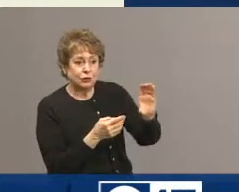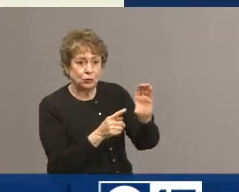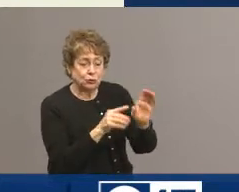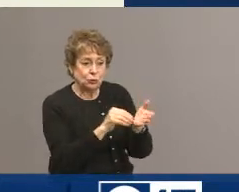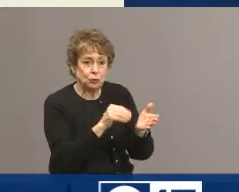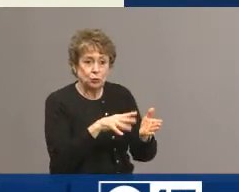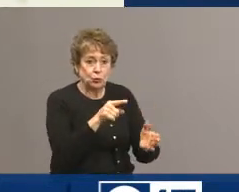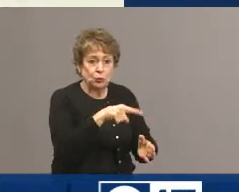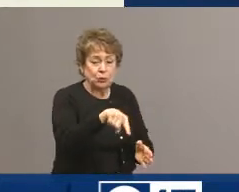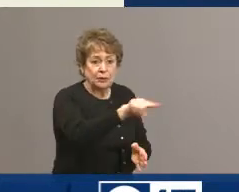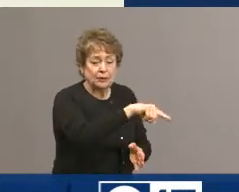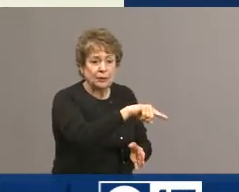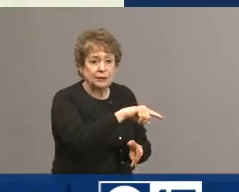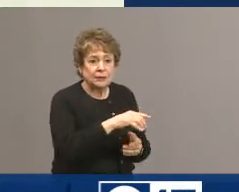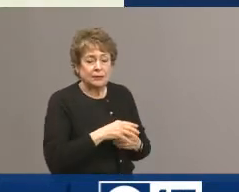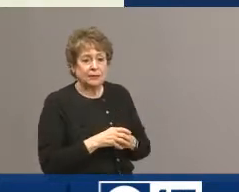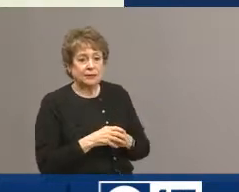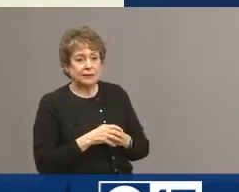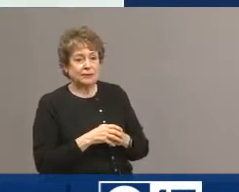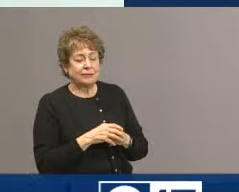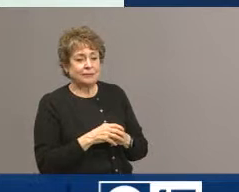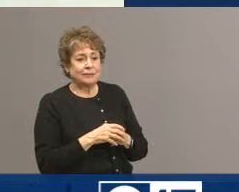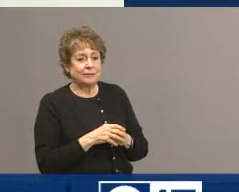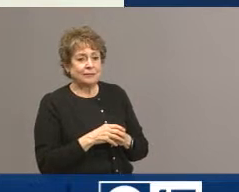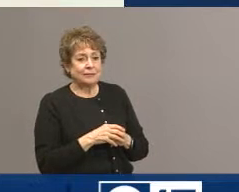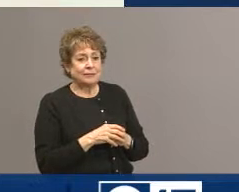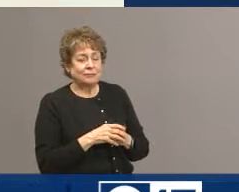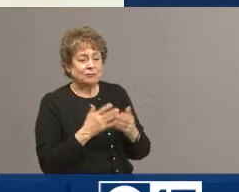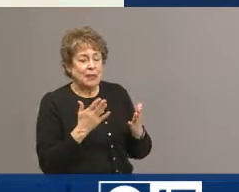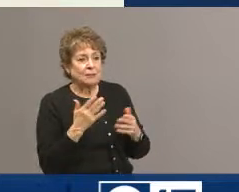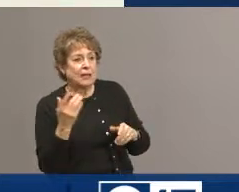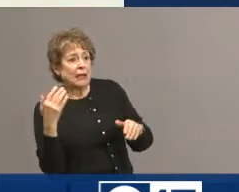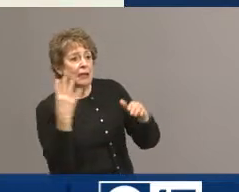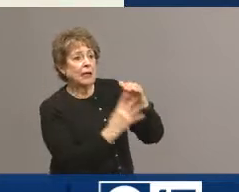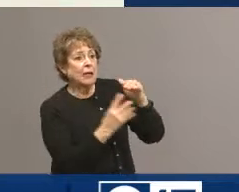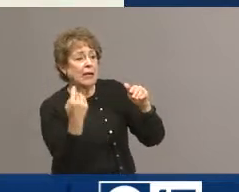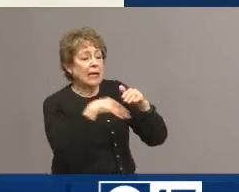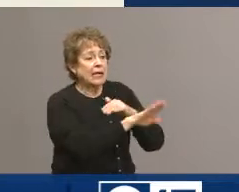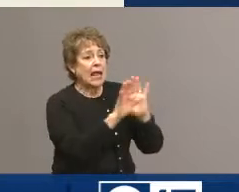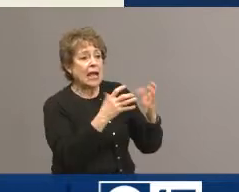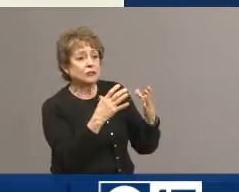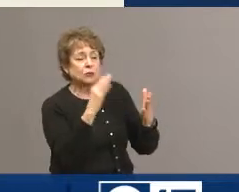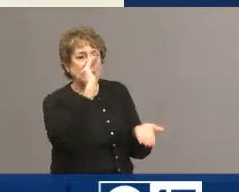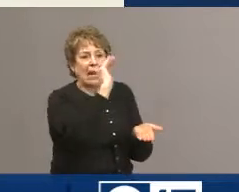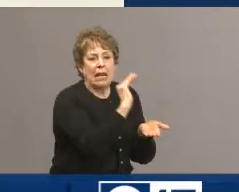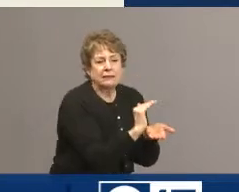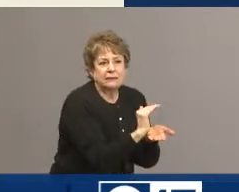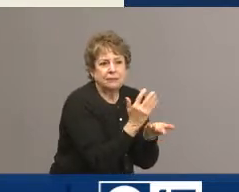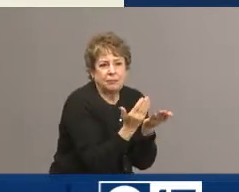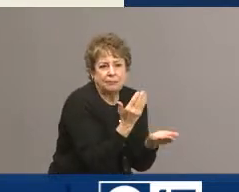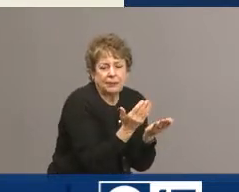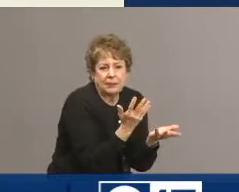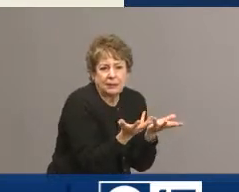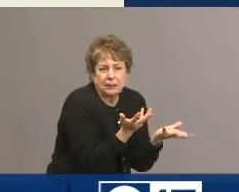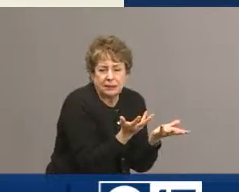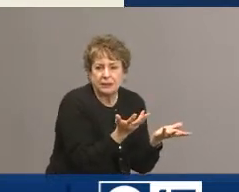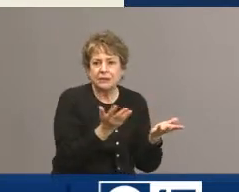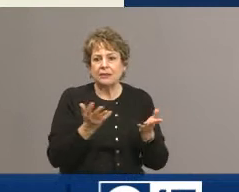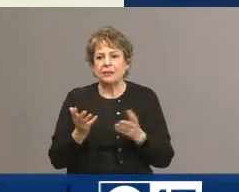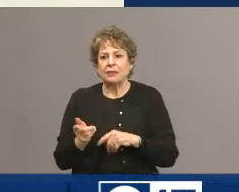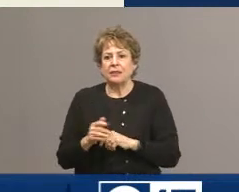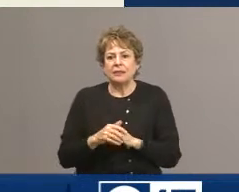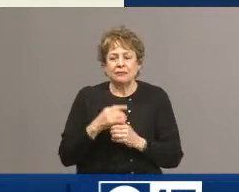that something you're considering? Well, I'm listening to the superintendents and the principals, and I know they're listening to